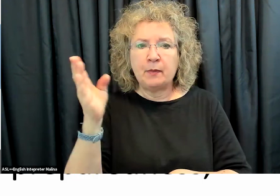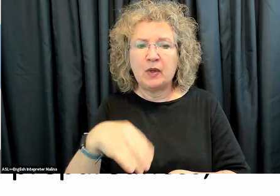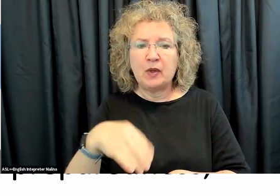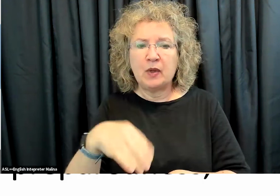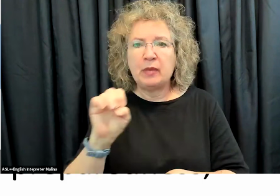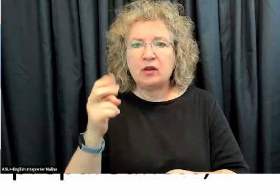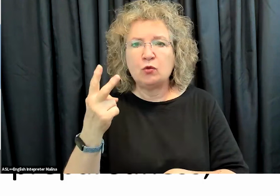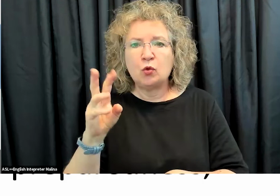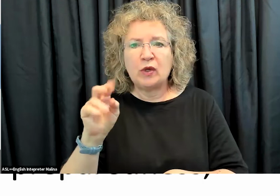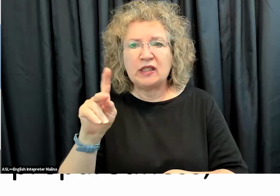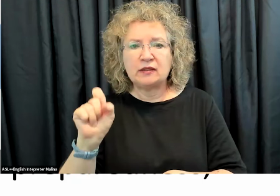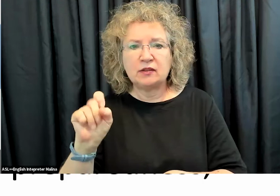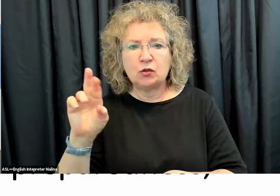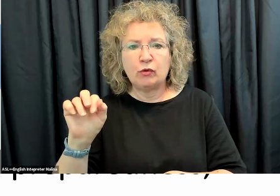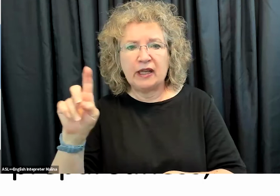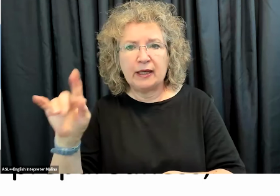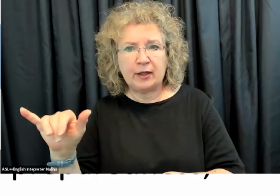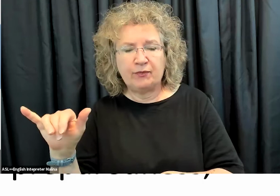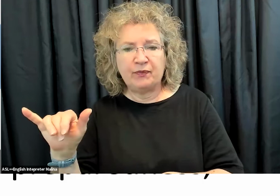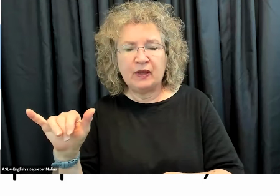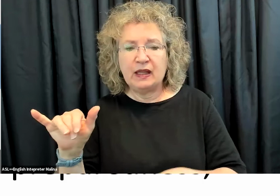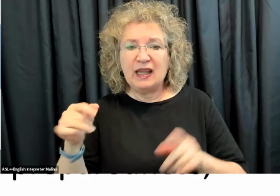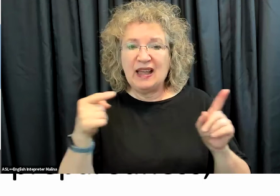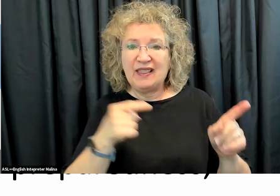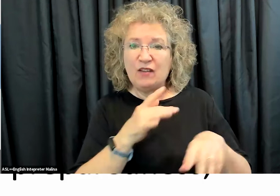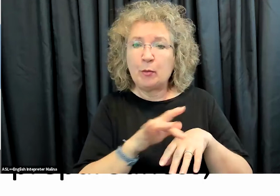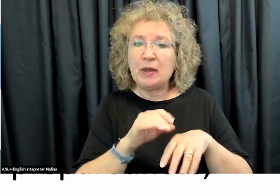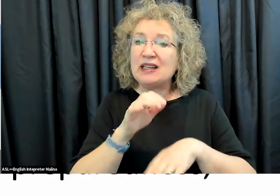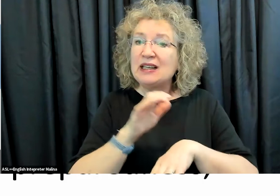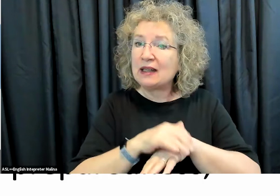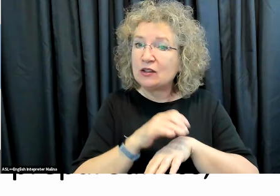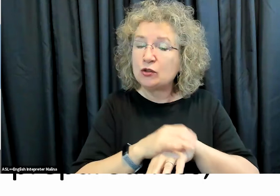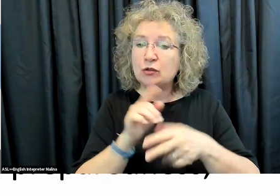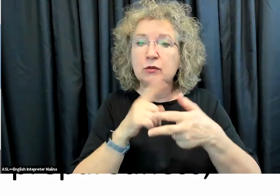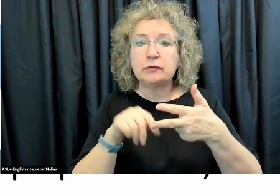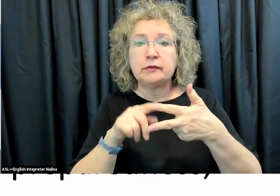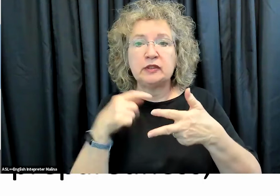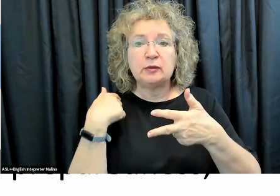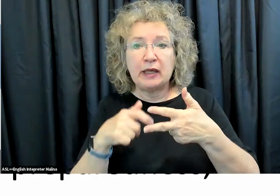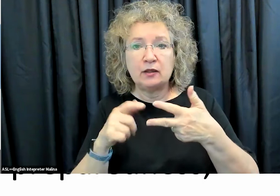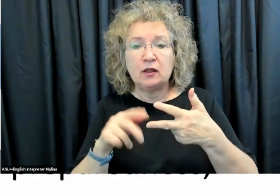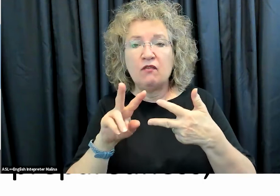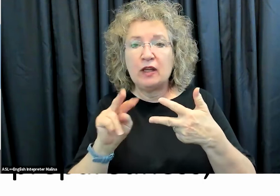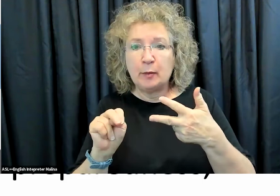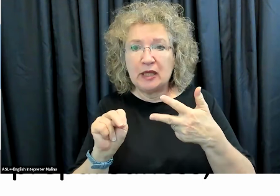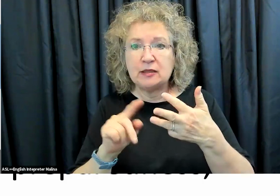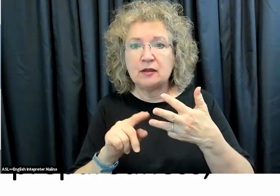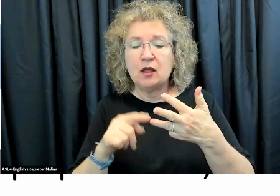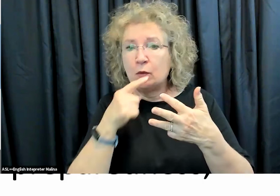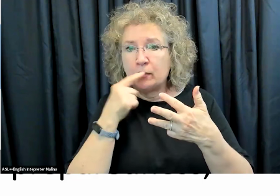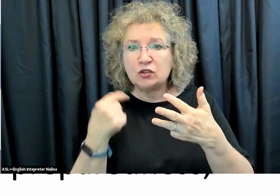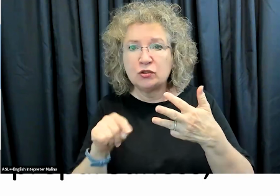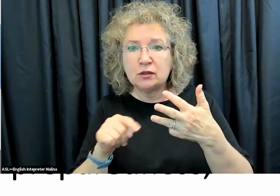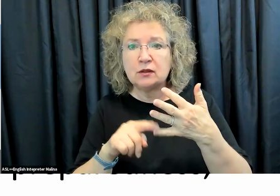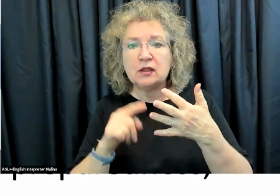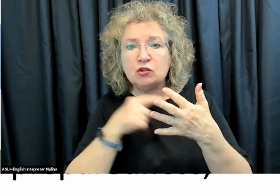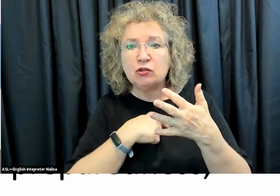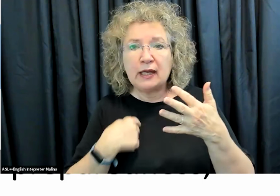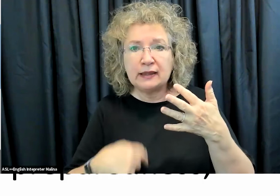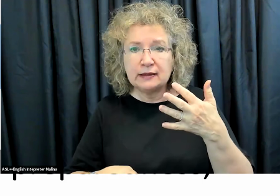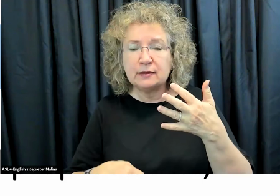www.oregon.gov/B2weeksready. The information is available in English, Spanish, Vietnamese, Russian,